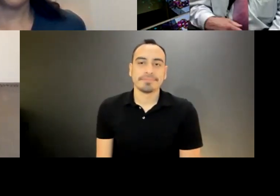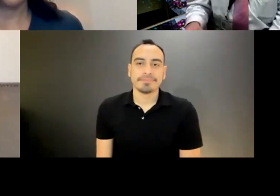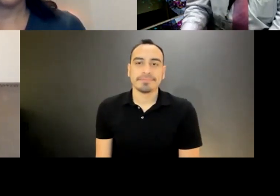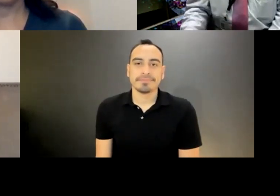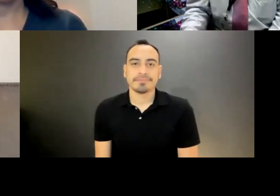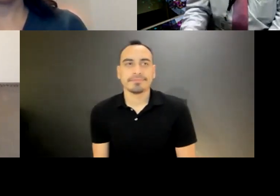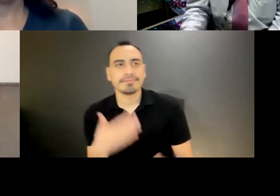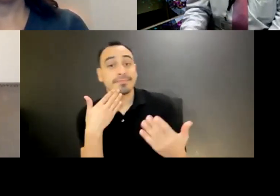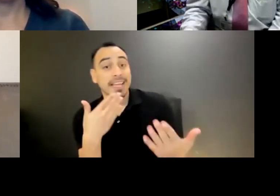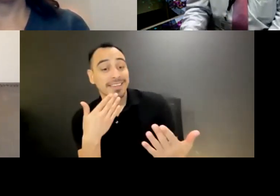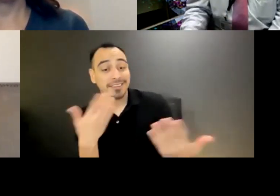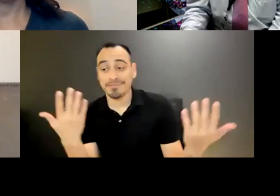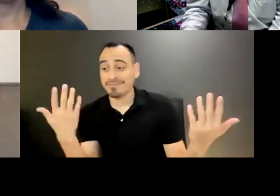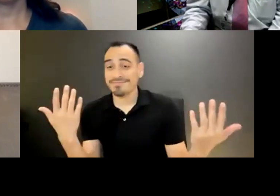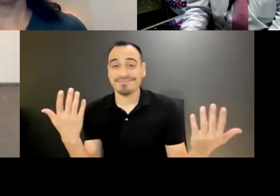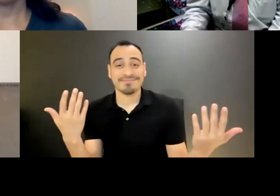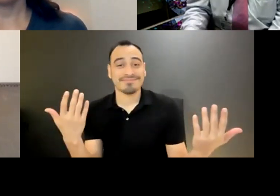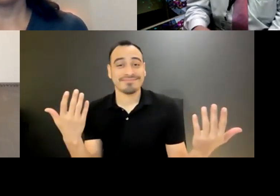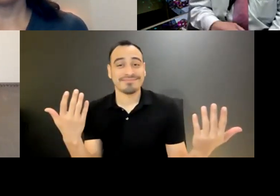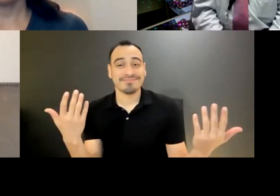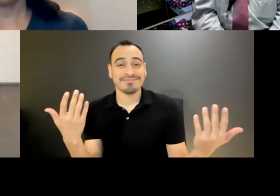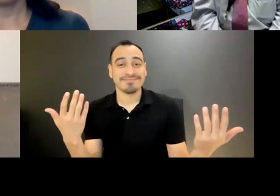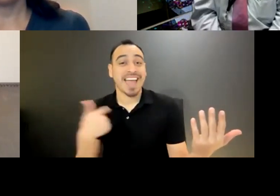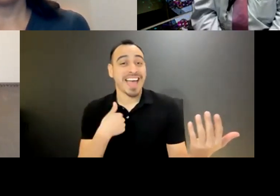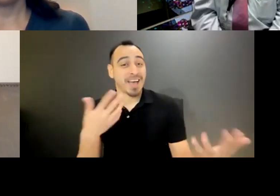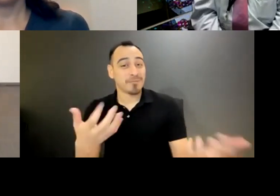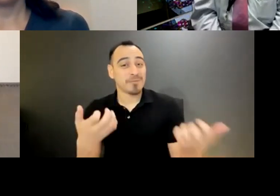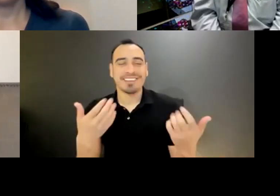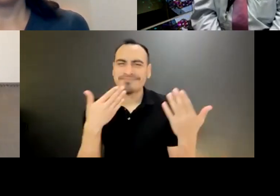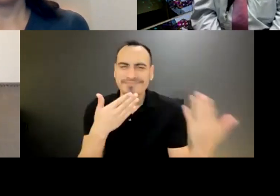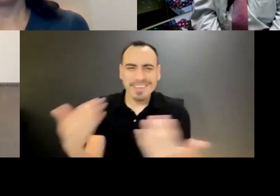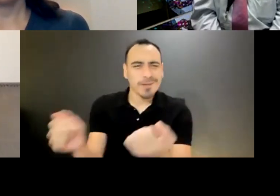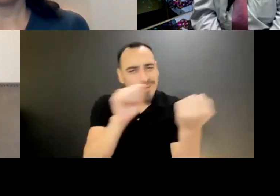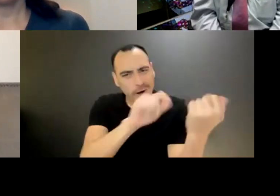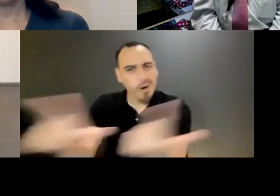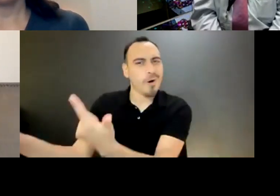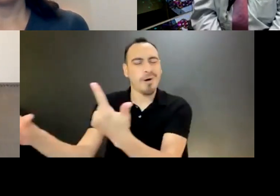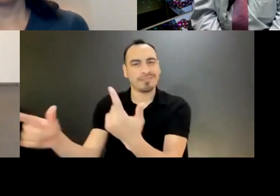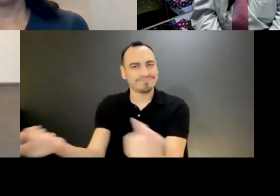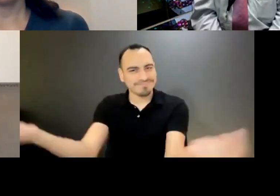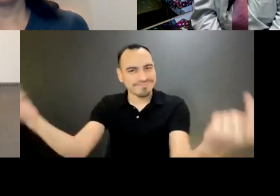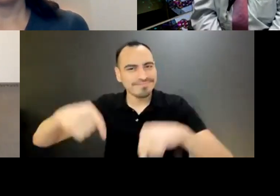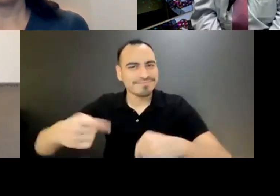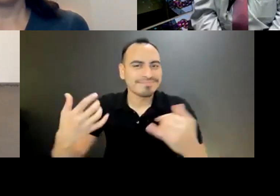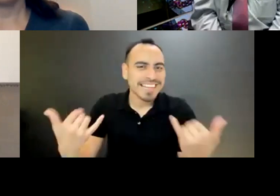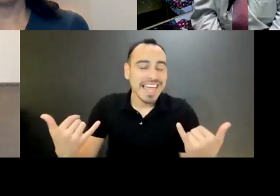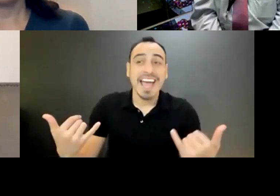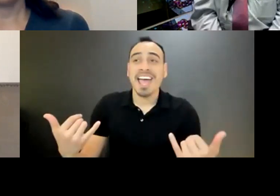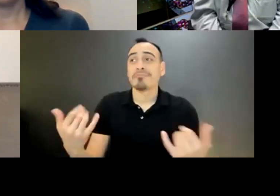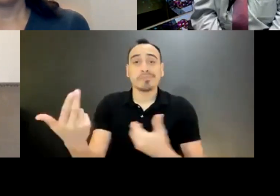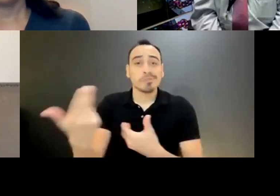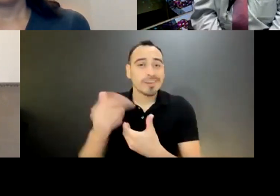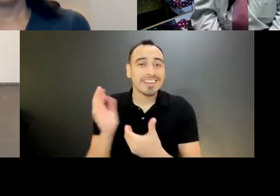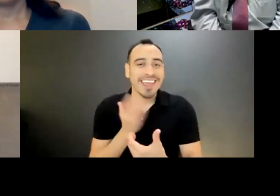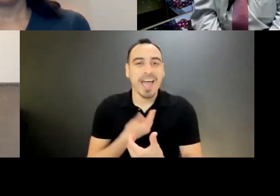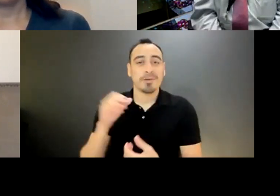Thank you. And with that said, I would like to, again, thank you all so much for taking time out to join our Sacramento County